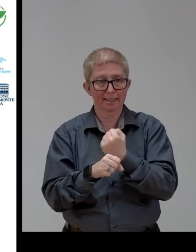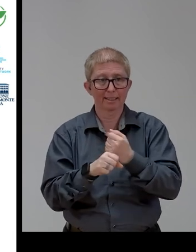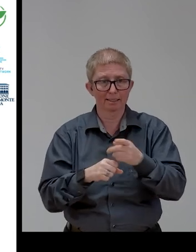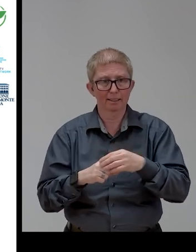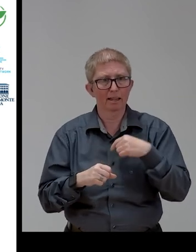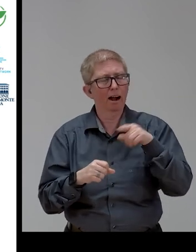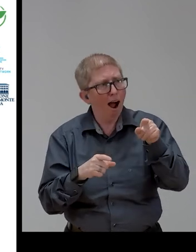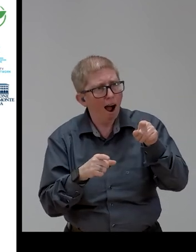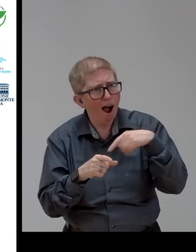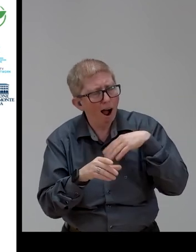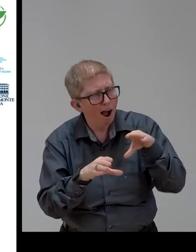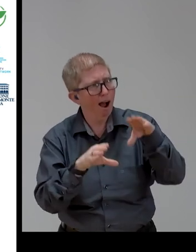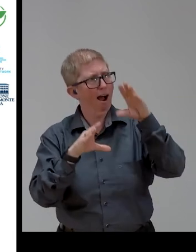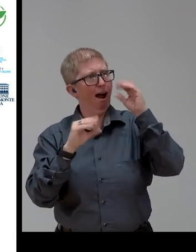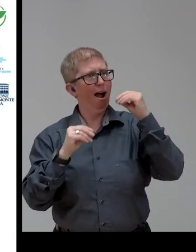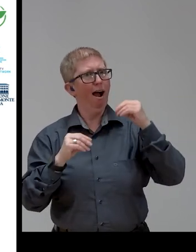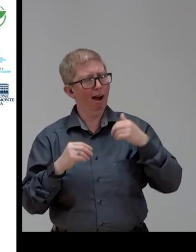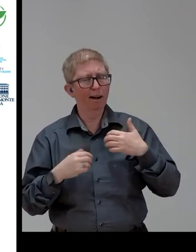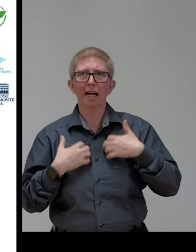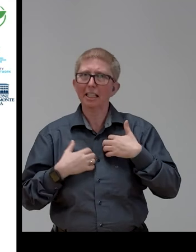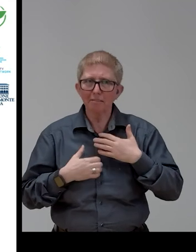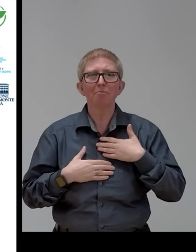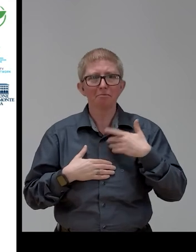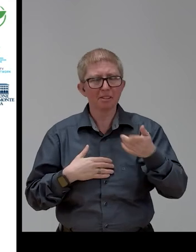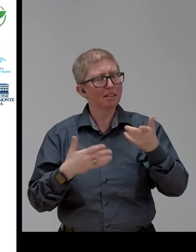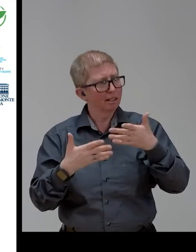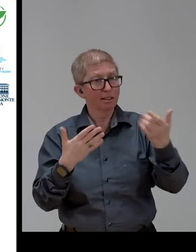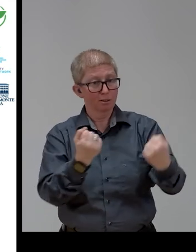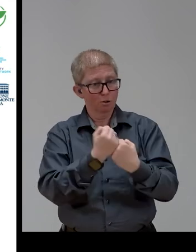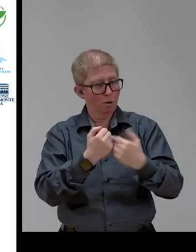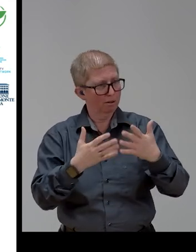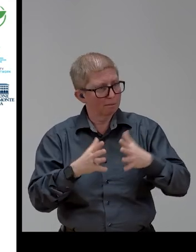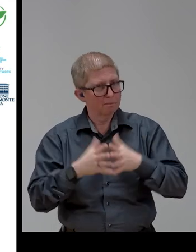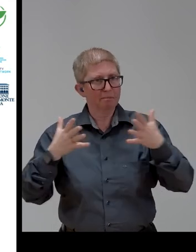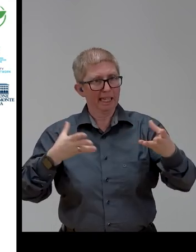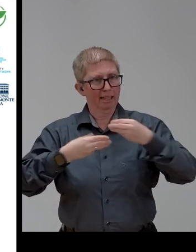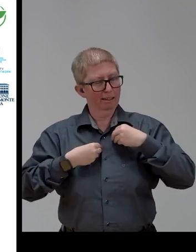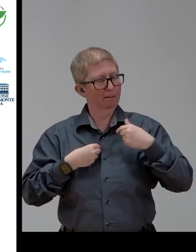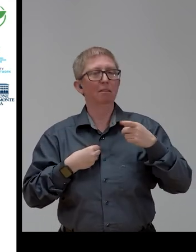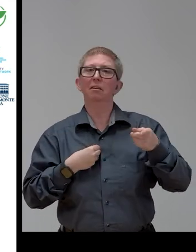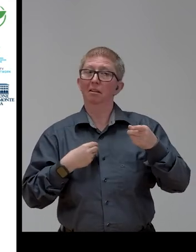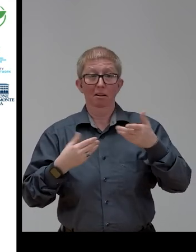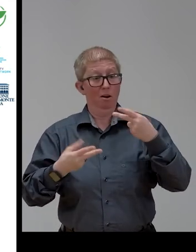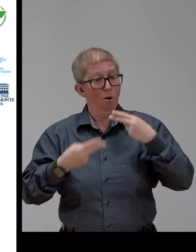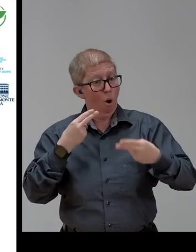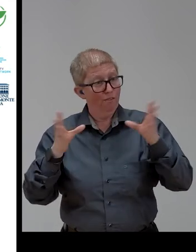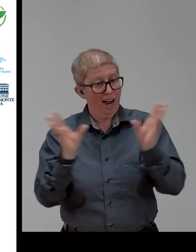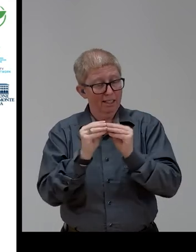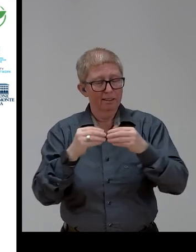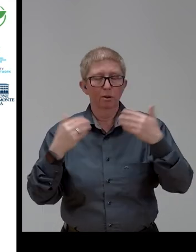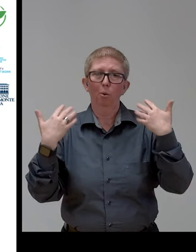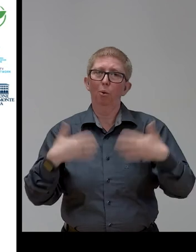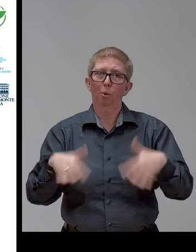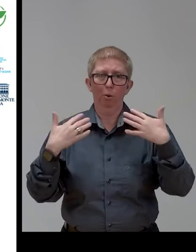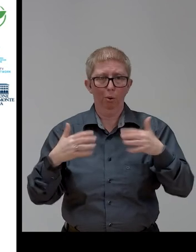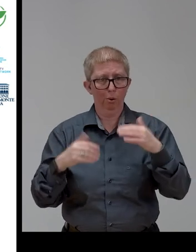their huge help and network during the conference. And as foundations, you